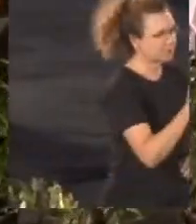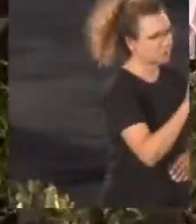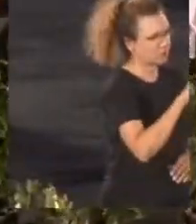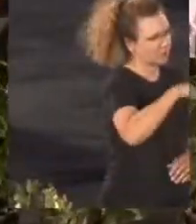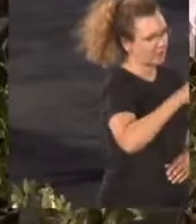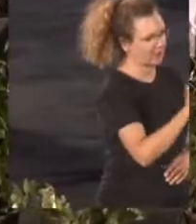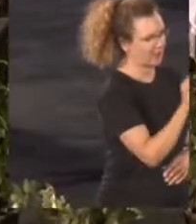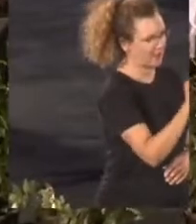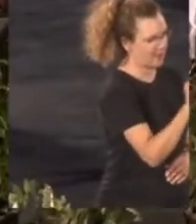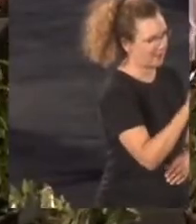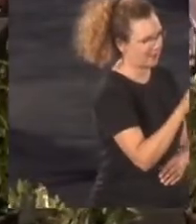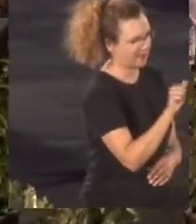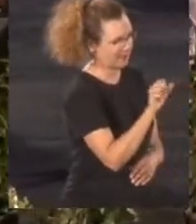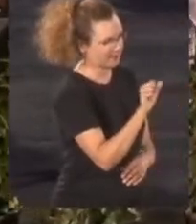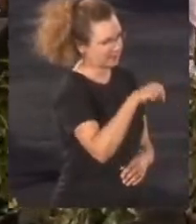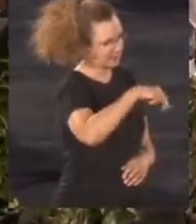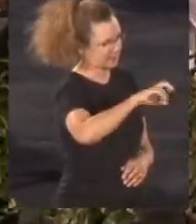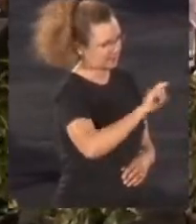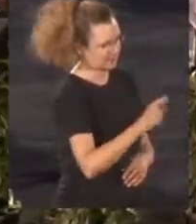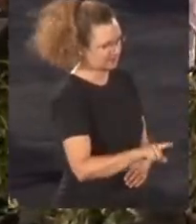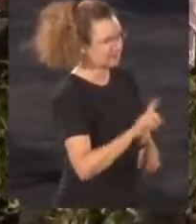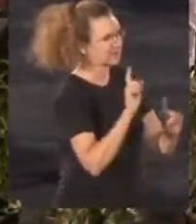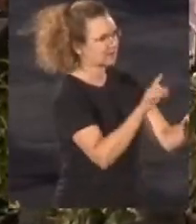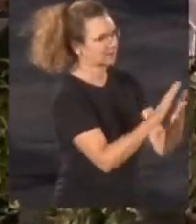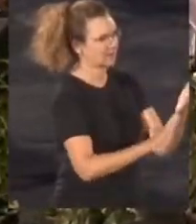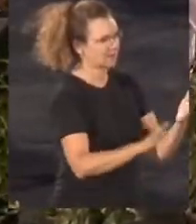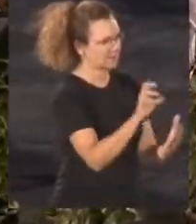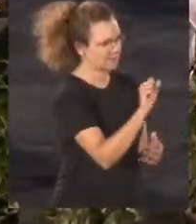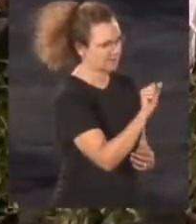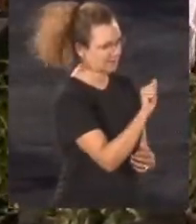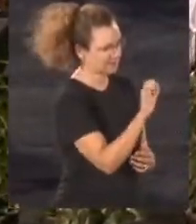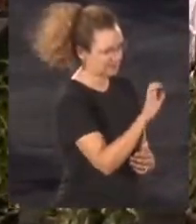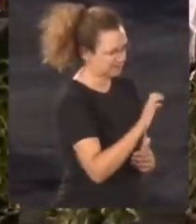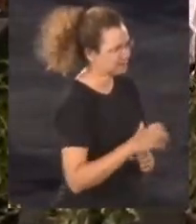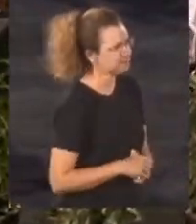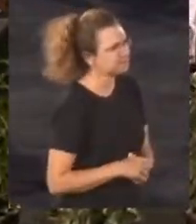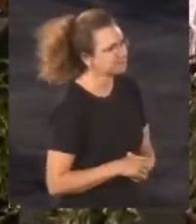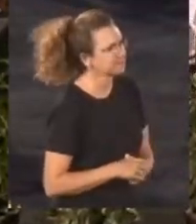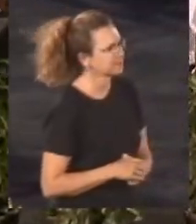Sophia A. Vasquez will be attending San Antonio College.